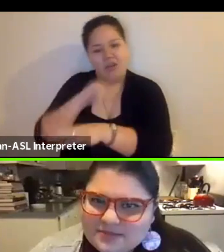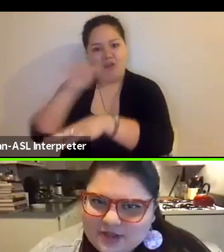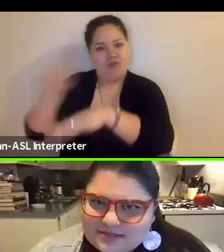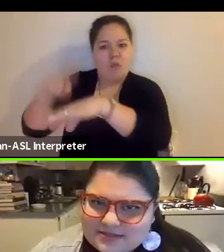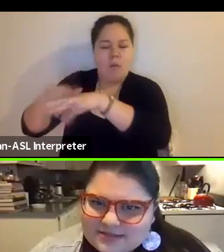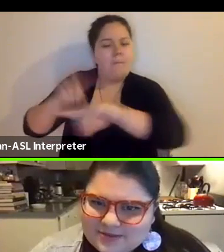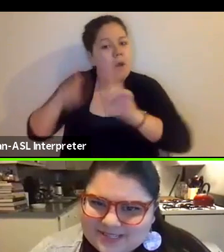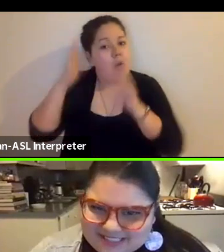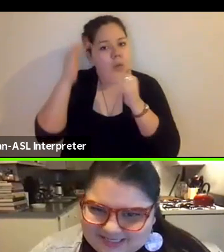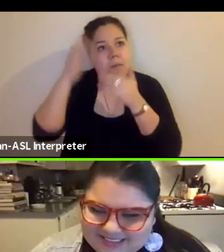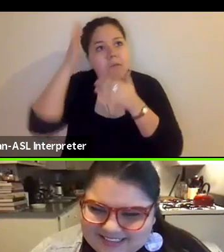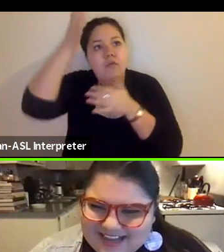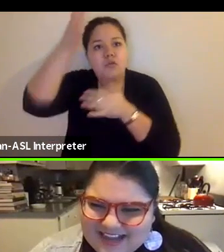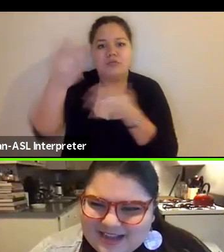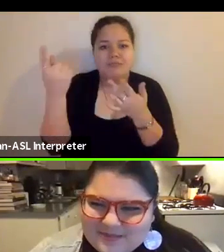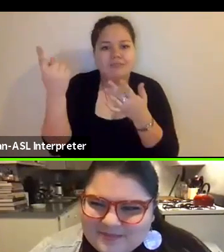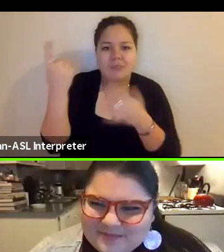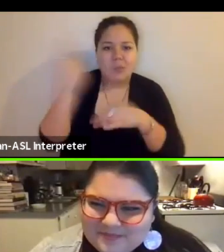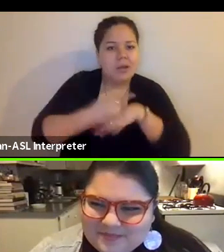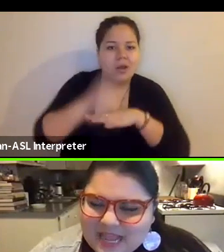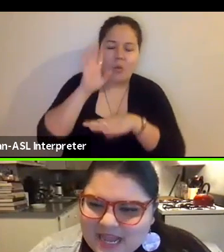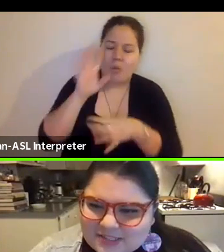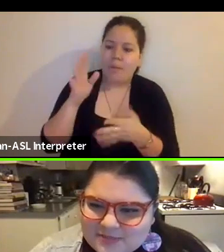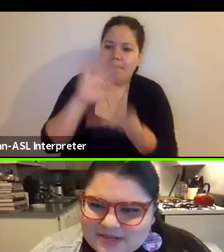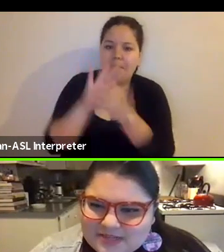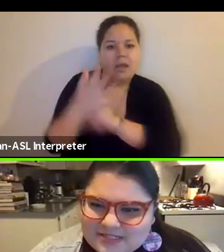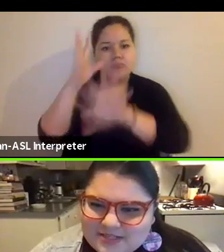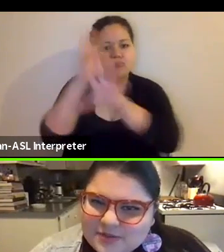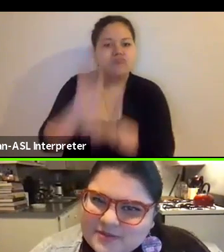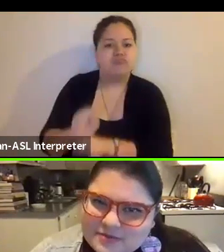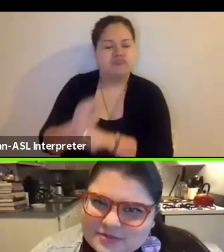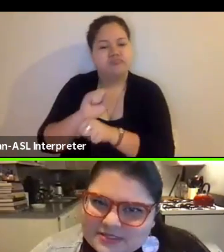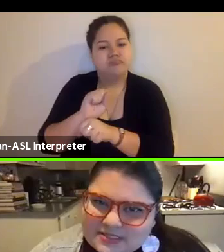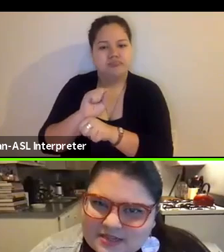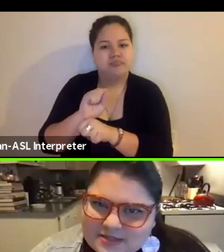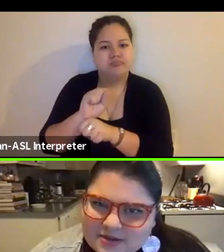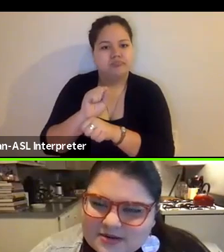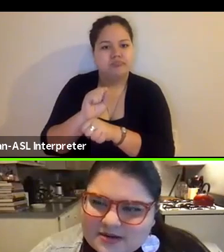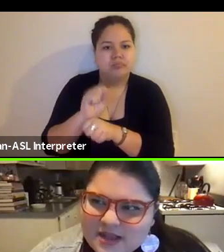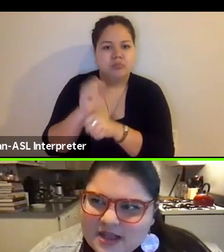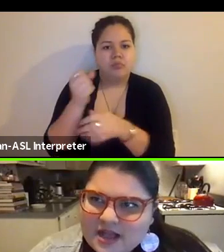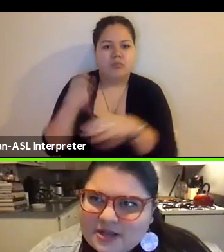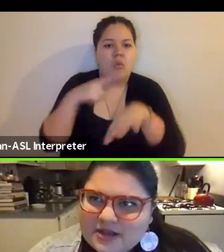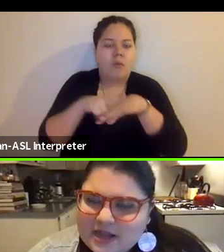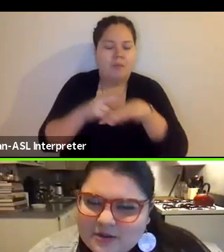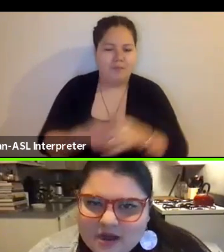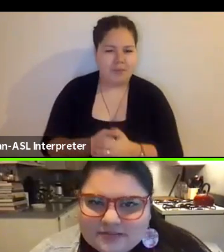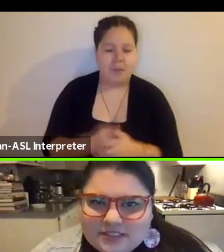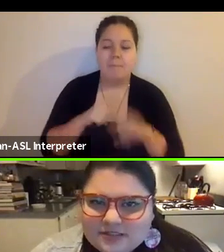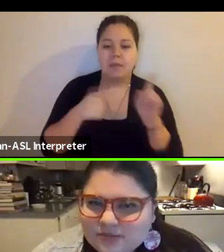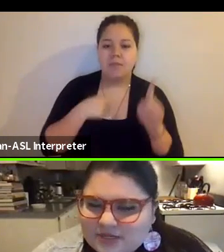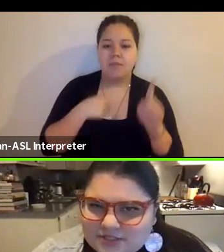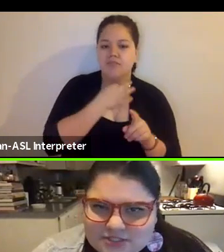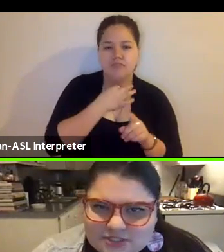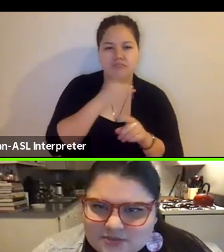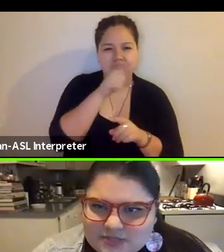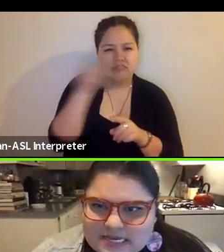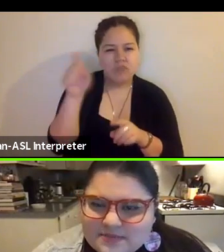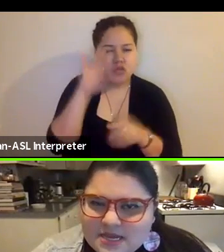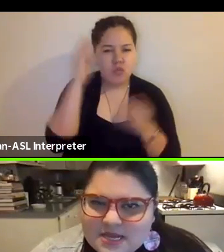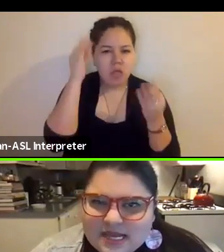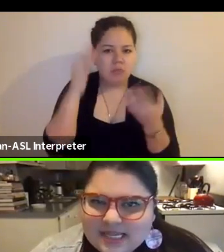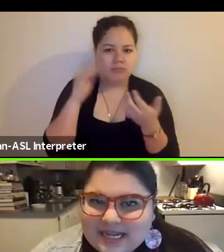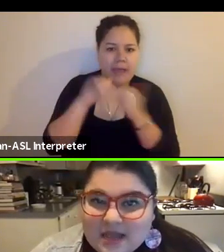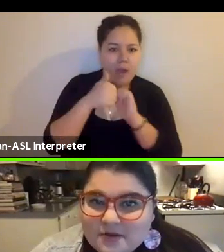brain dump thoughts over here. Yeah, I also be curious to know what other people's thoughts are about how often, when you should do